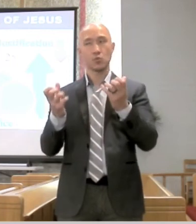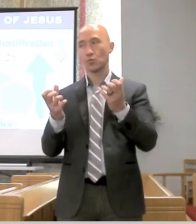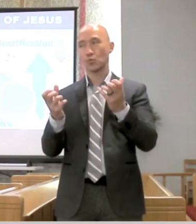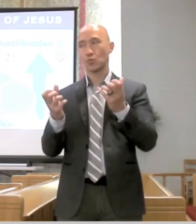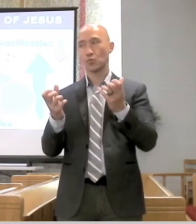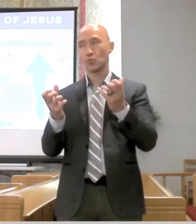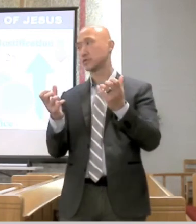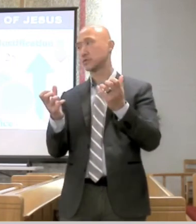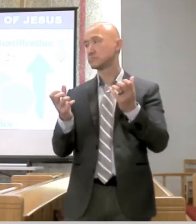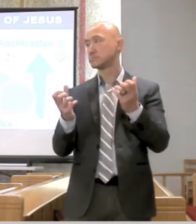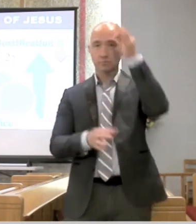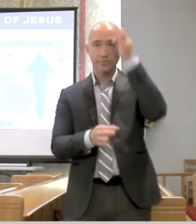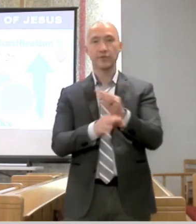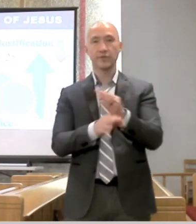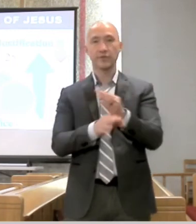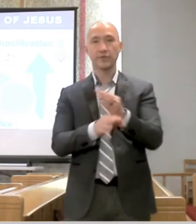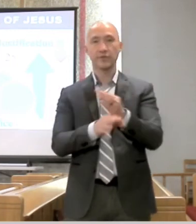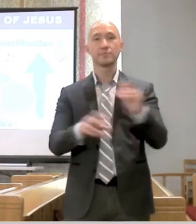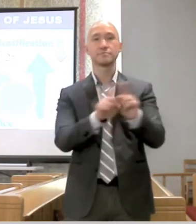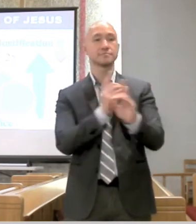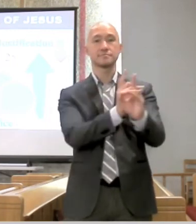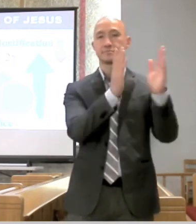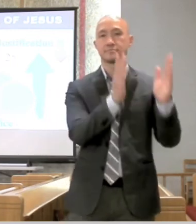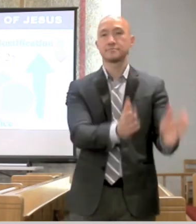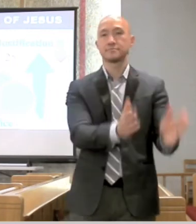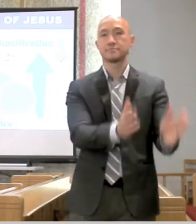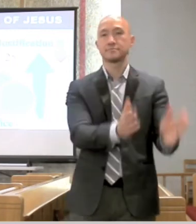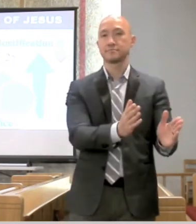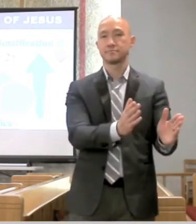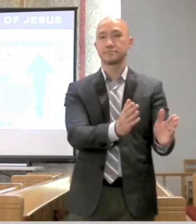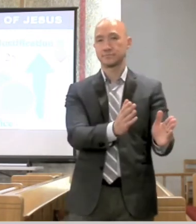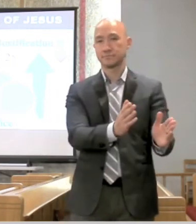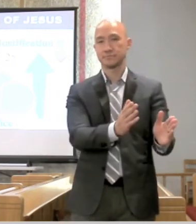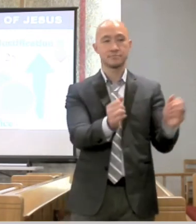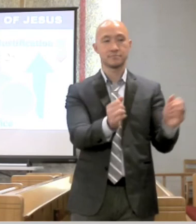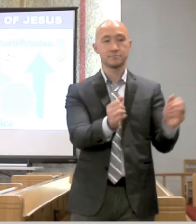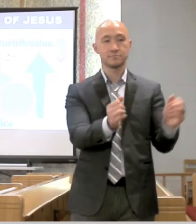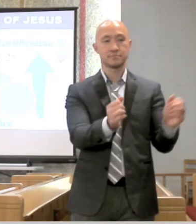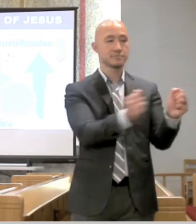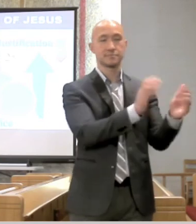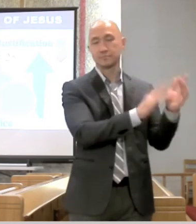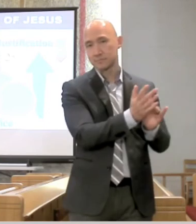Okay, I'll give you that. Maybe you could have been one of them. Maybe you could have been one of them.